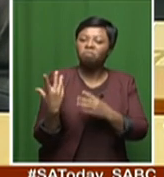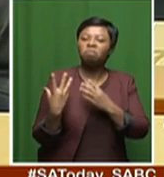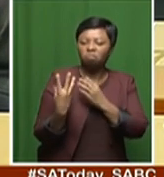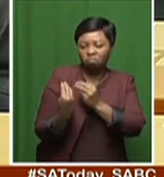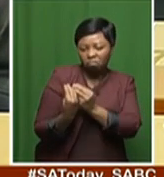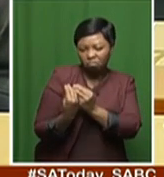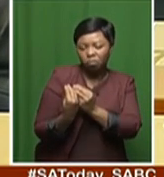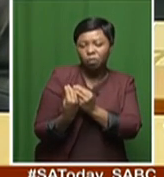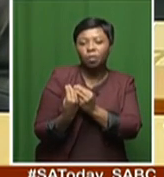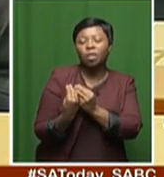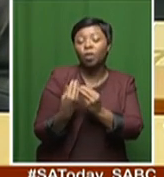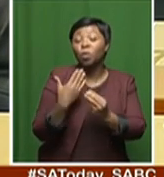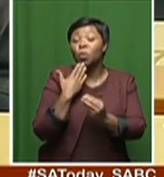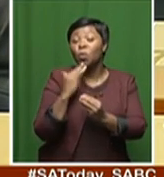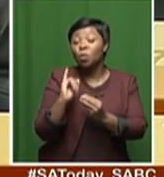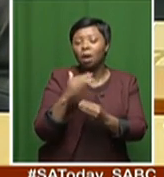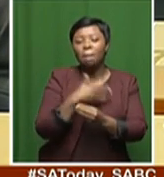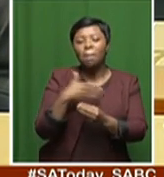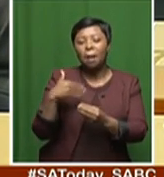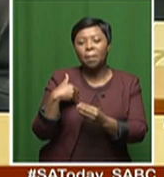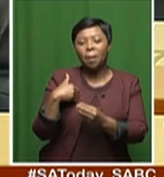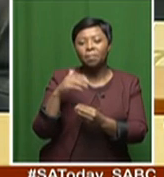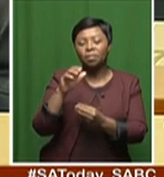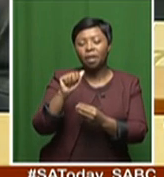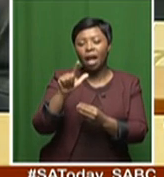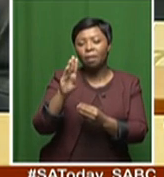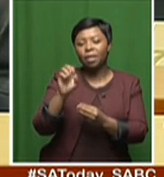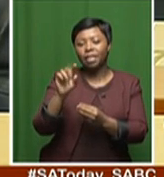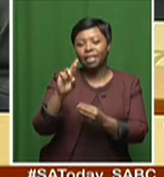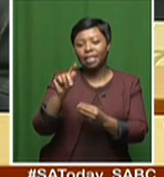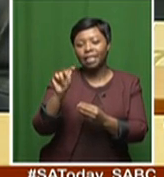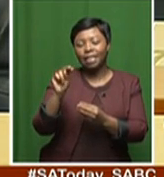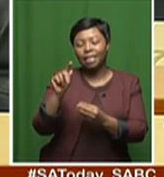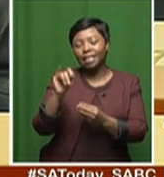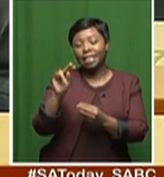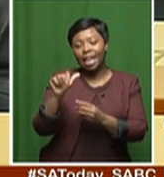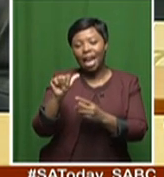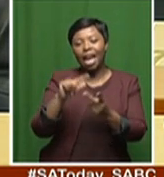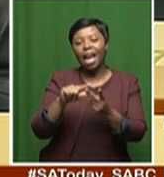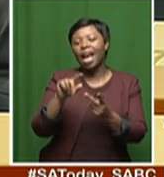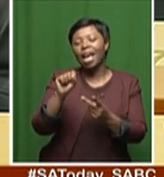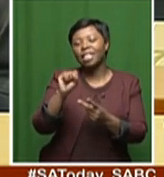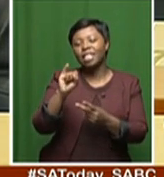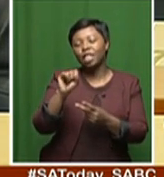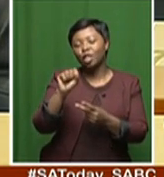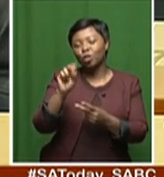Mama Albertina Sisulu, members of the Soweto People's Delegation, led